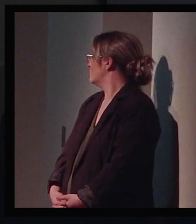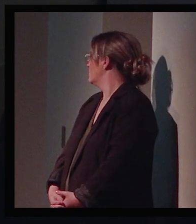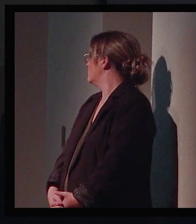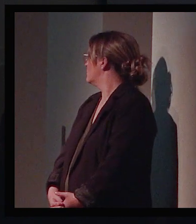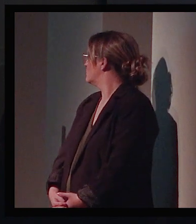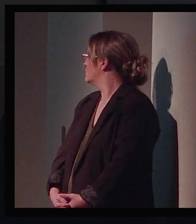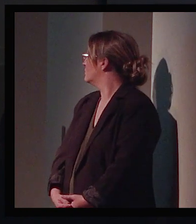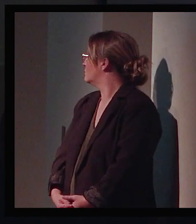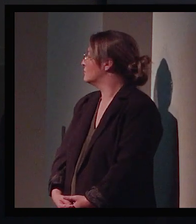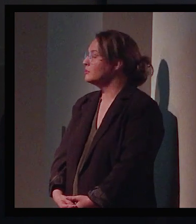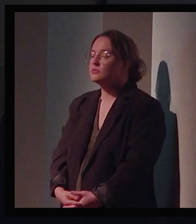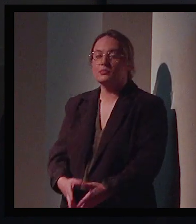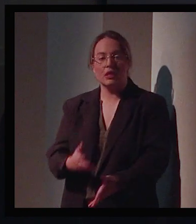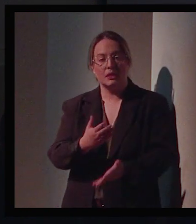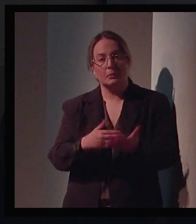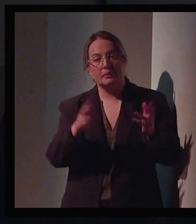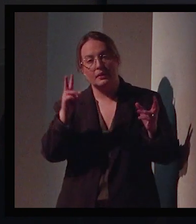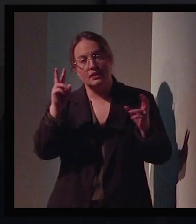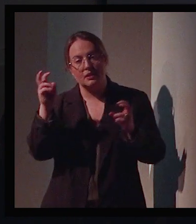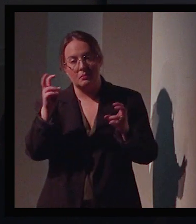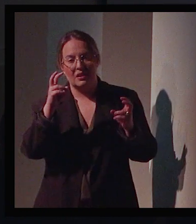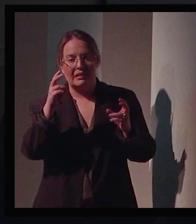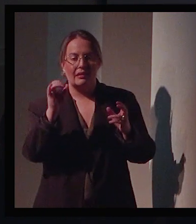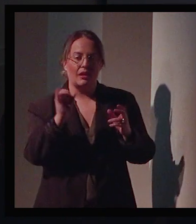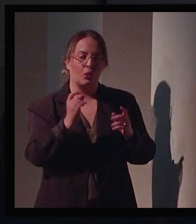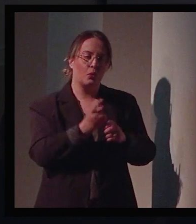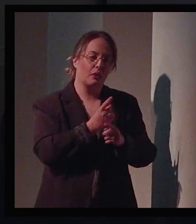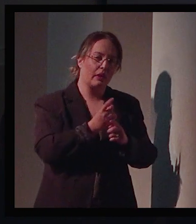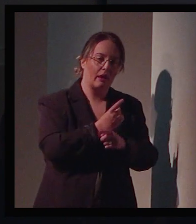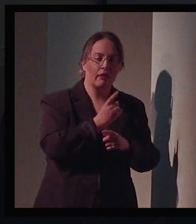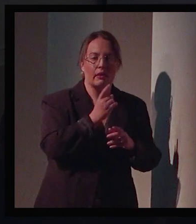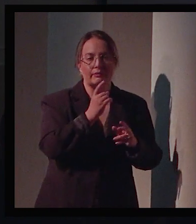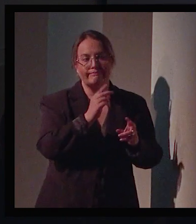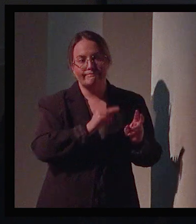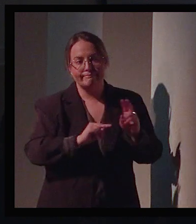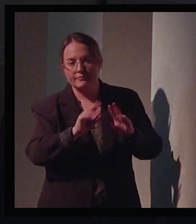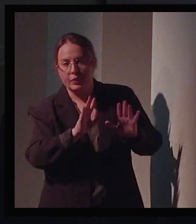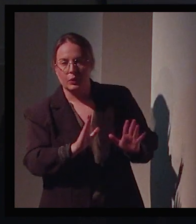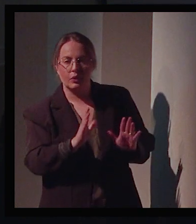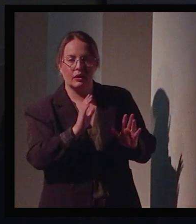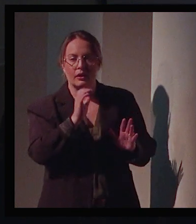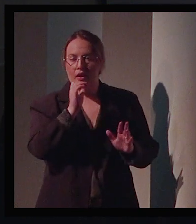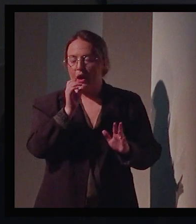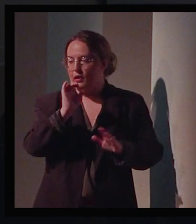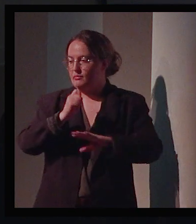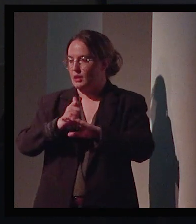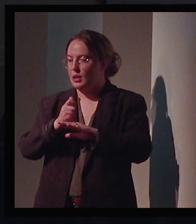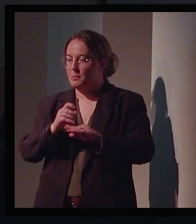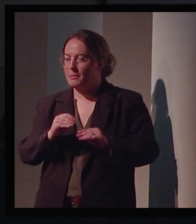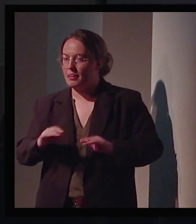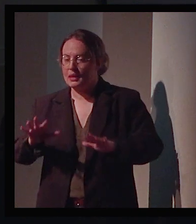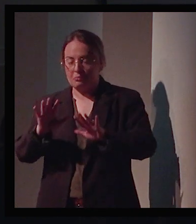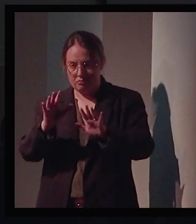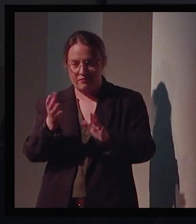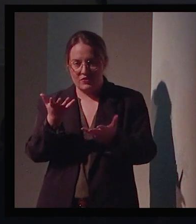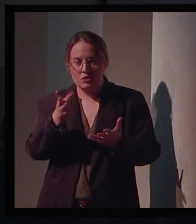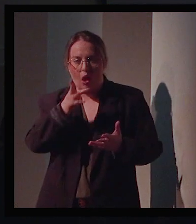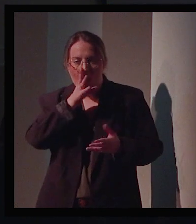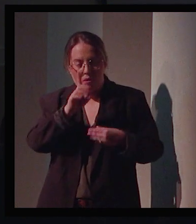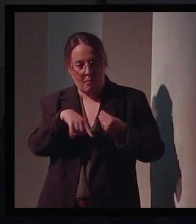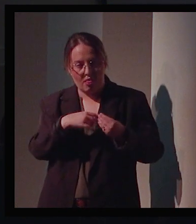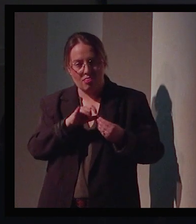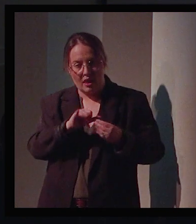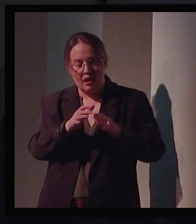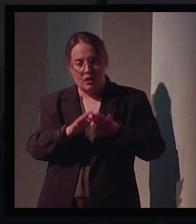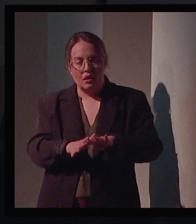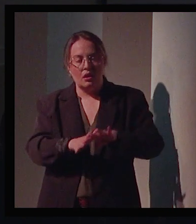ordinary sitters and unidealized landscapes, but I want to look more closely now at the other crucial and distinguishing feature of